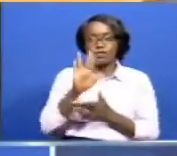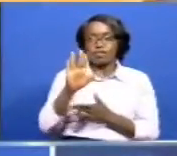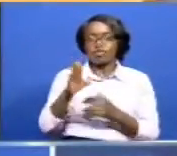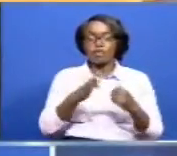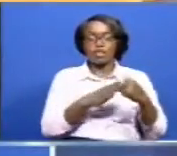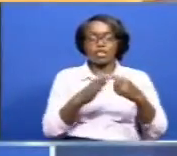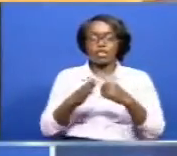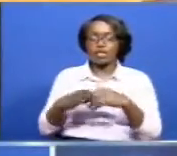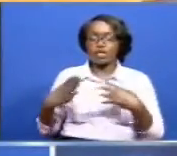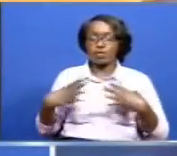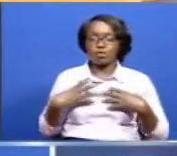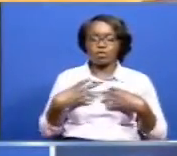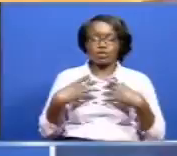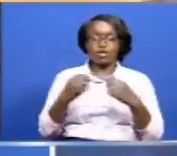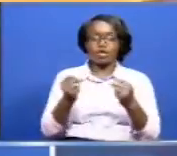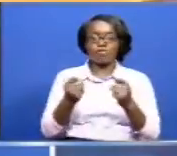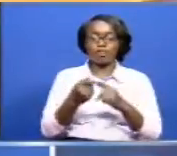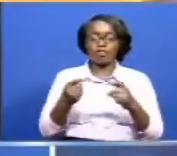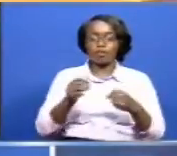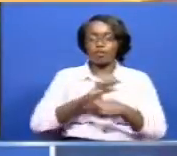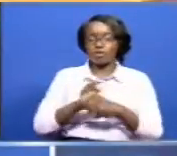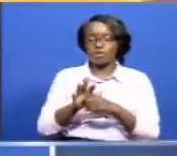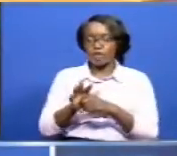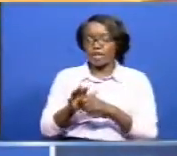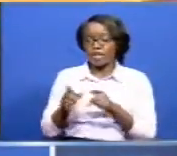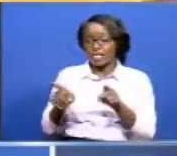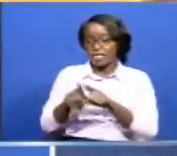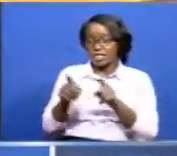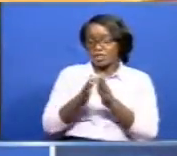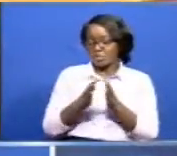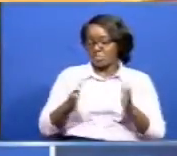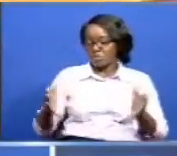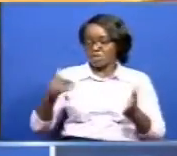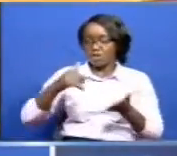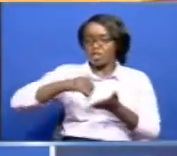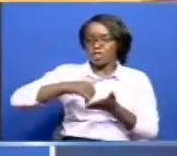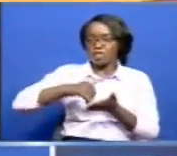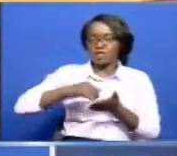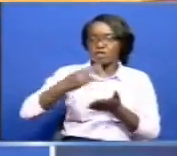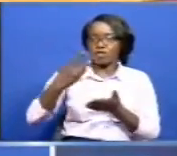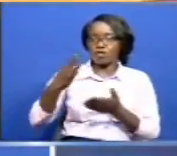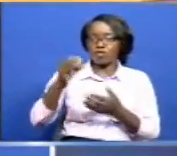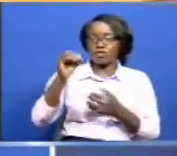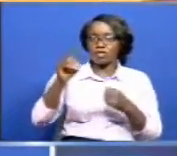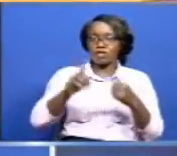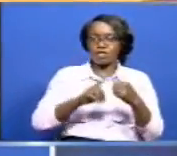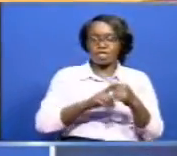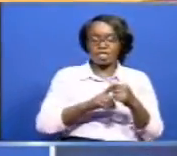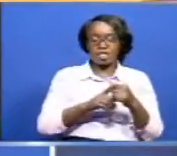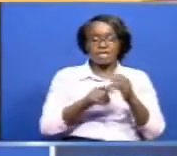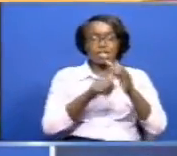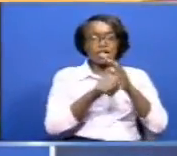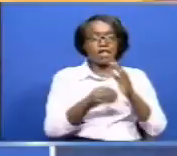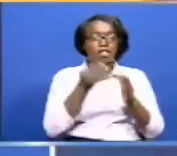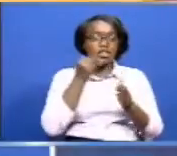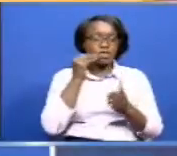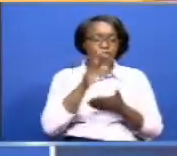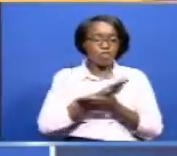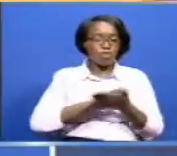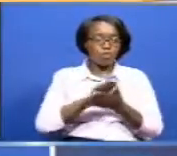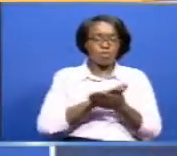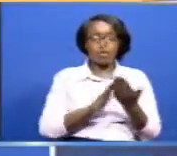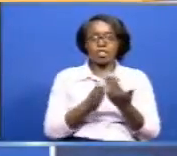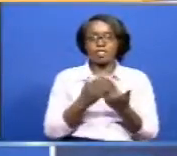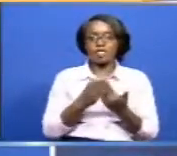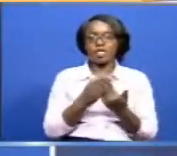499 patients also recovered over a similar period, including 406 who were placed under the home-based care.